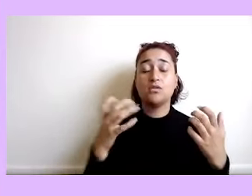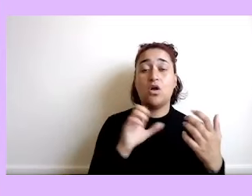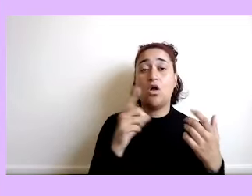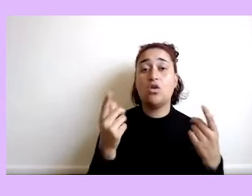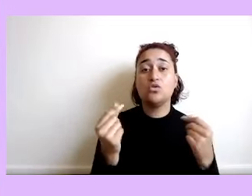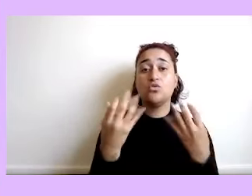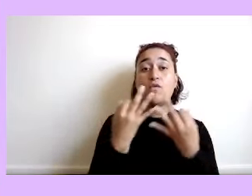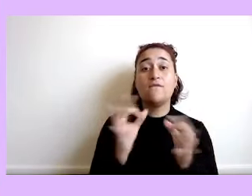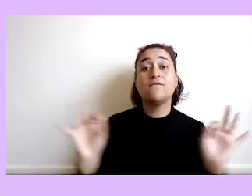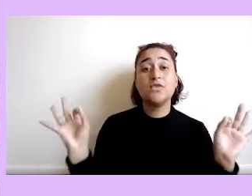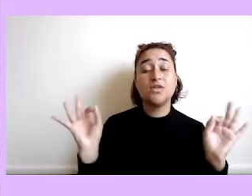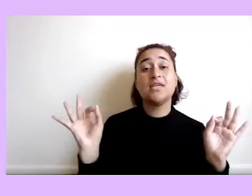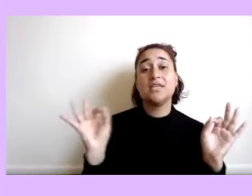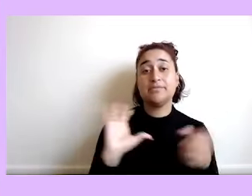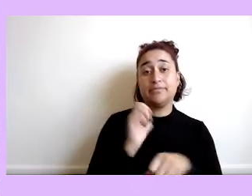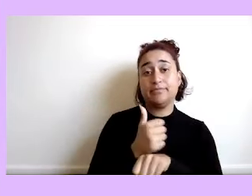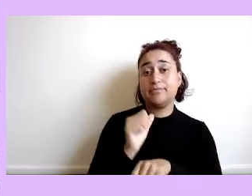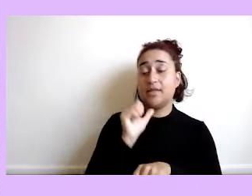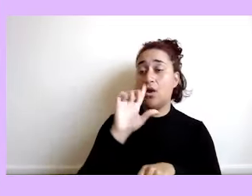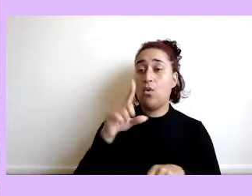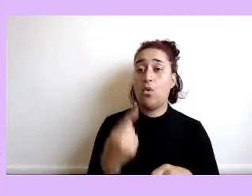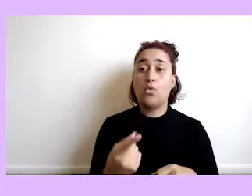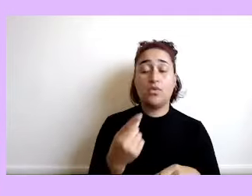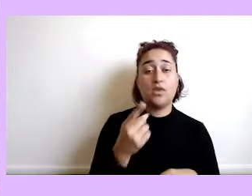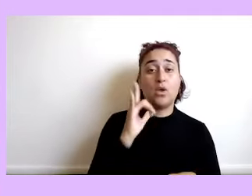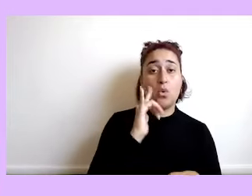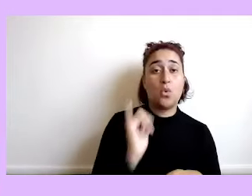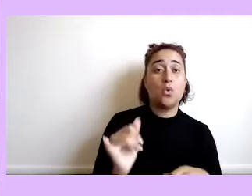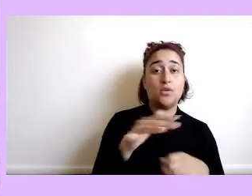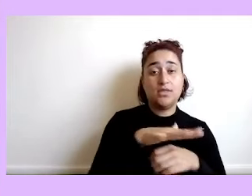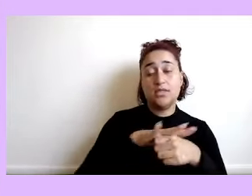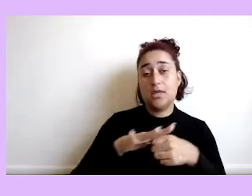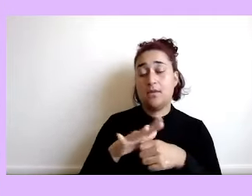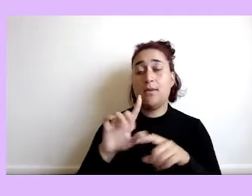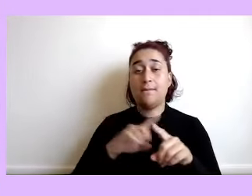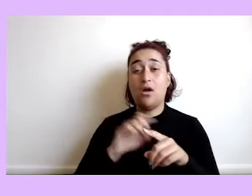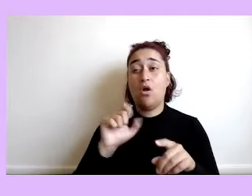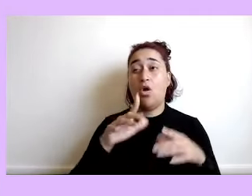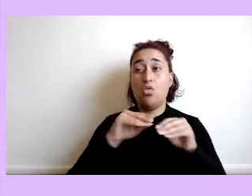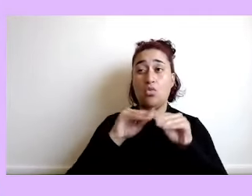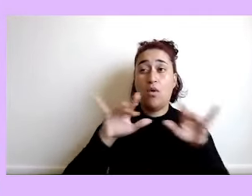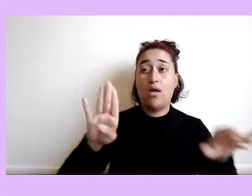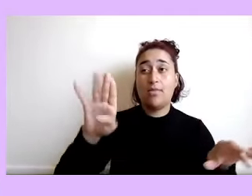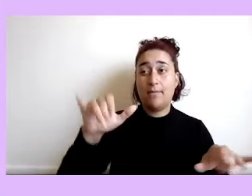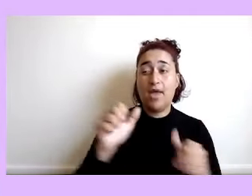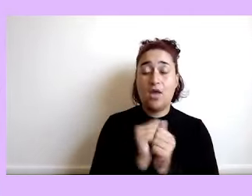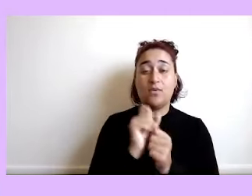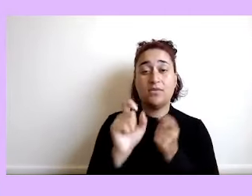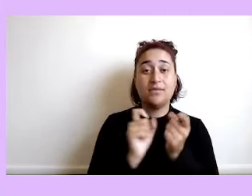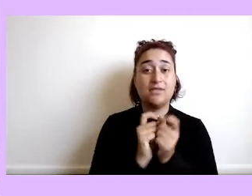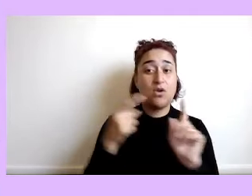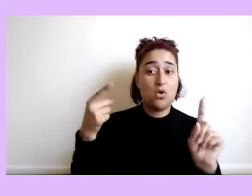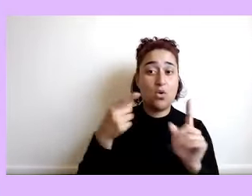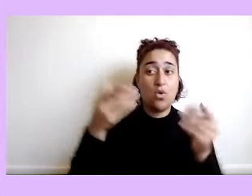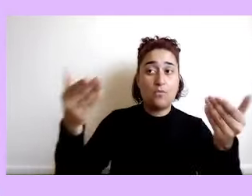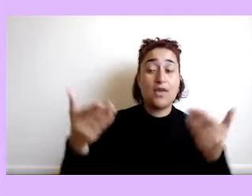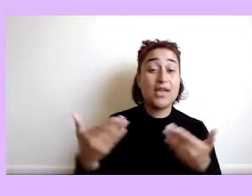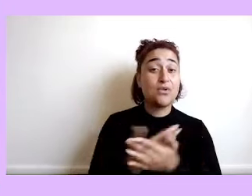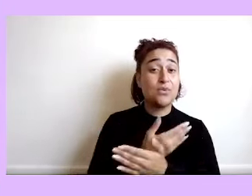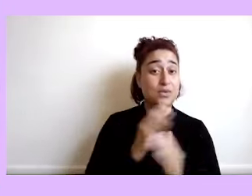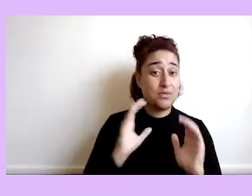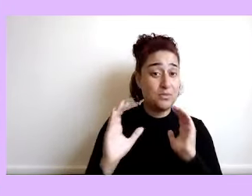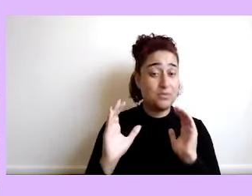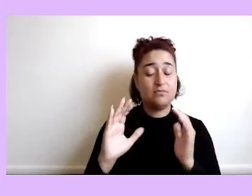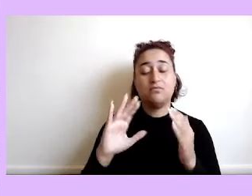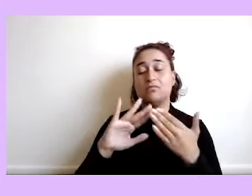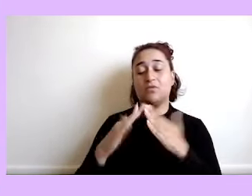different public spaces, not just Golden Gate Park, but all throughout the Bay Area with a specific goal of bringing in new community, new